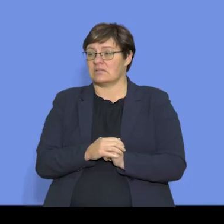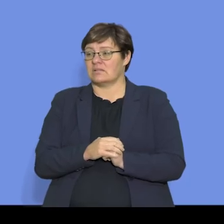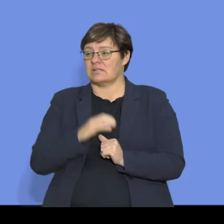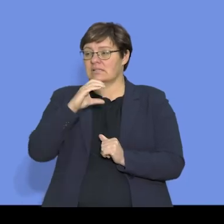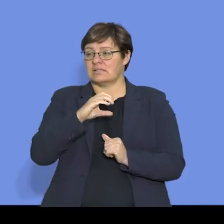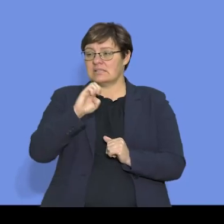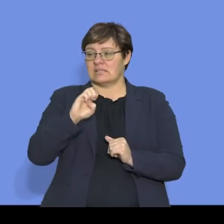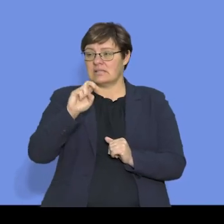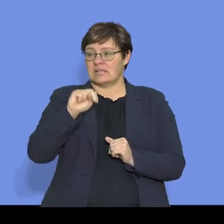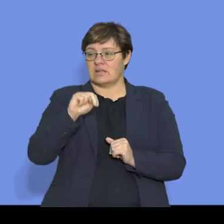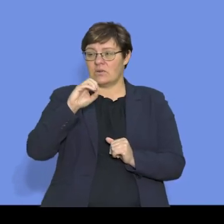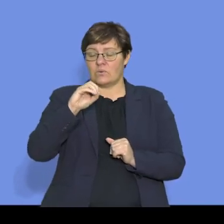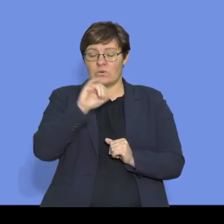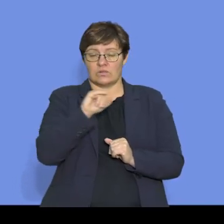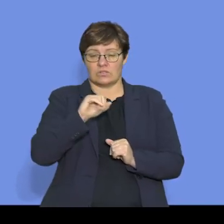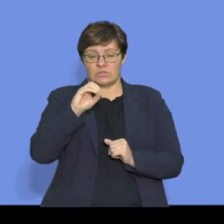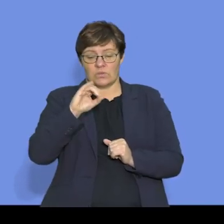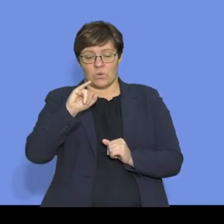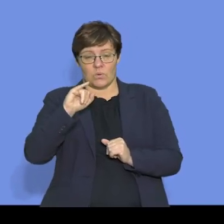the Cenozoic era.